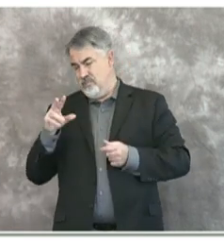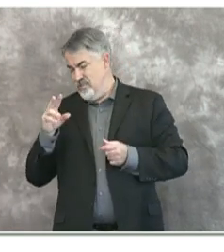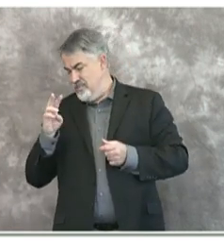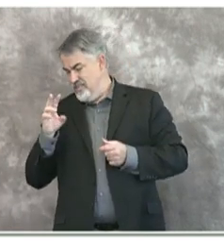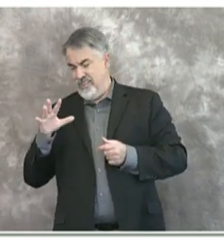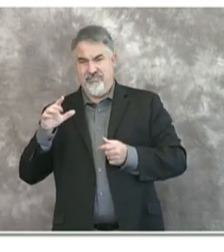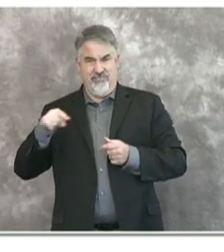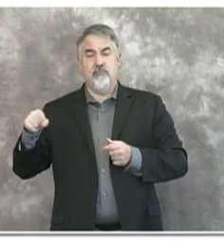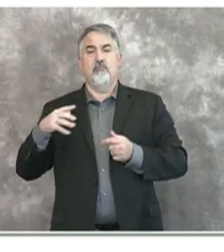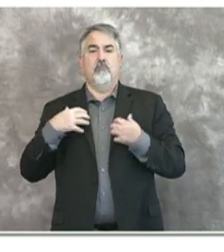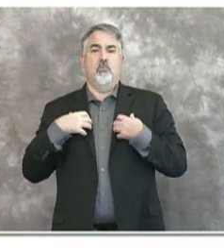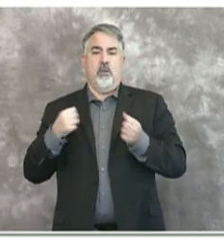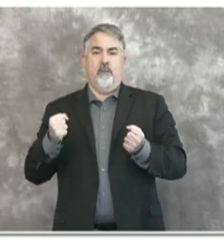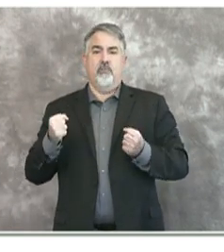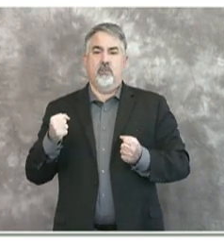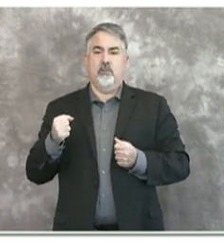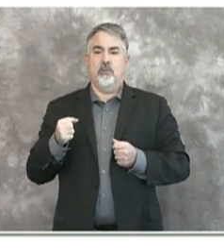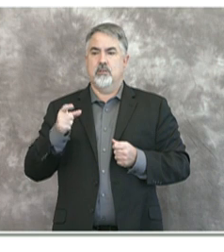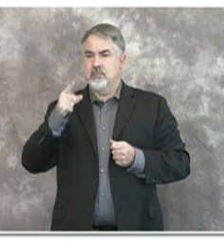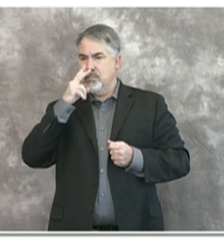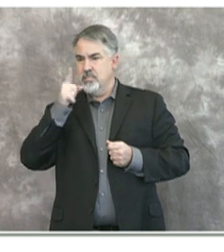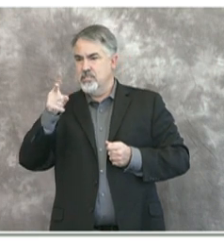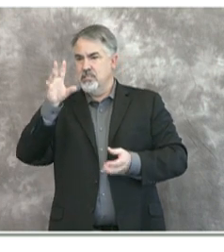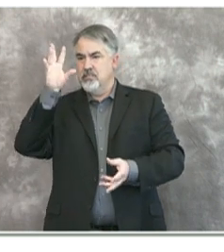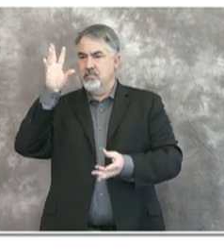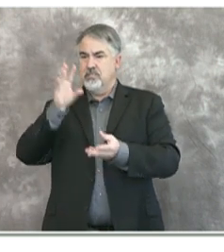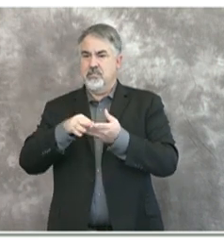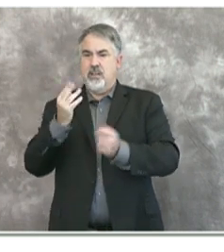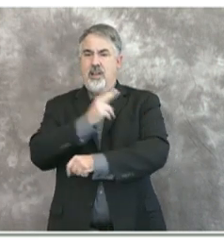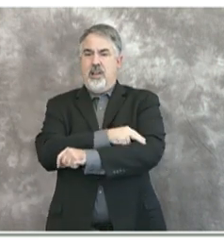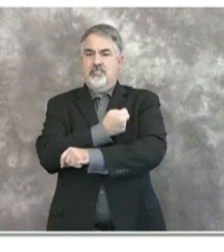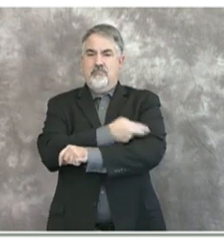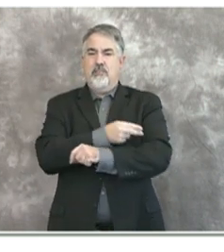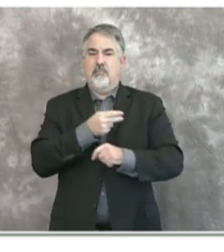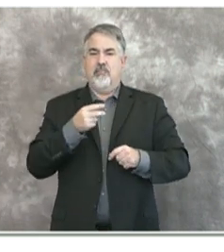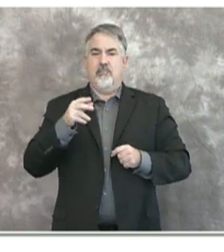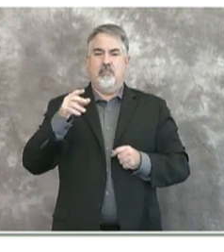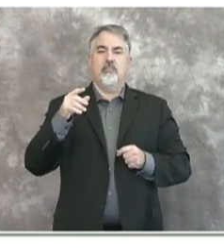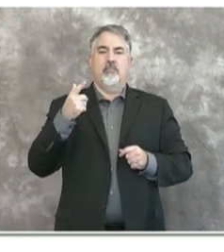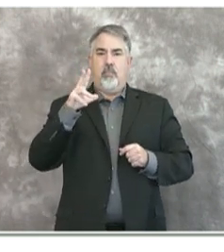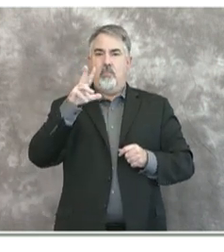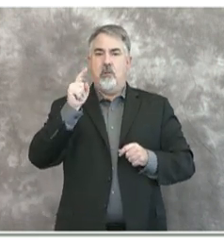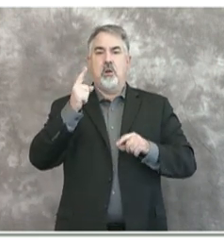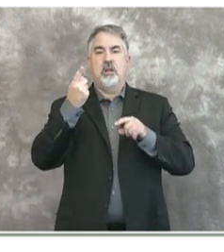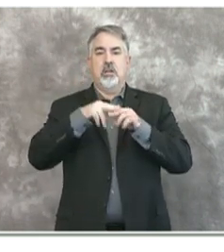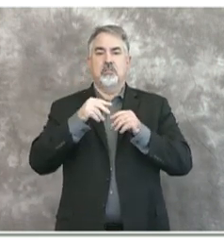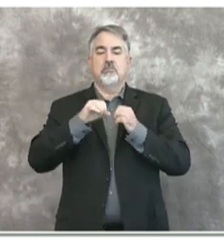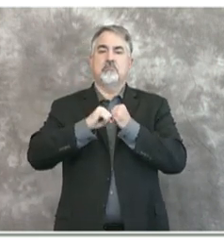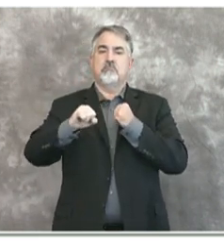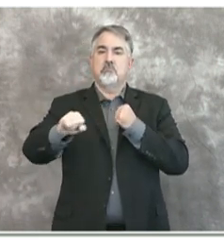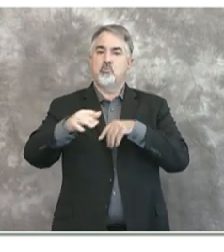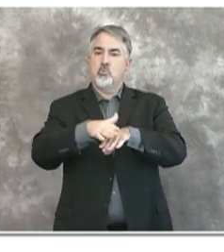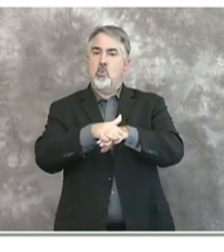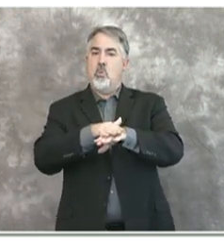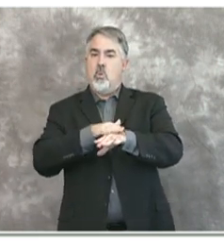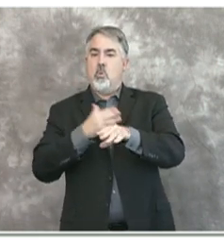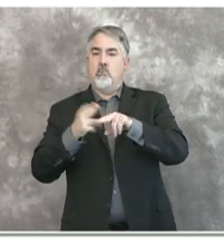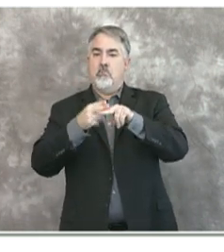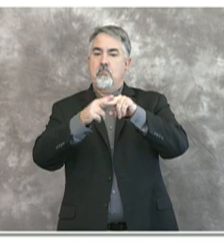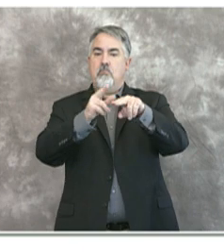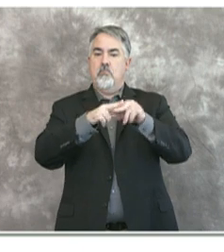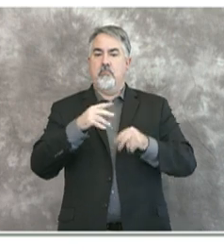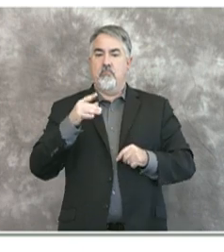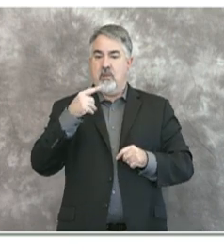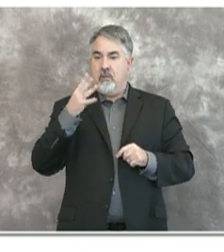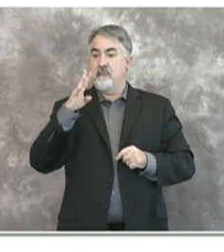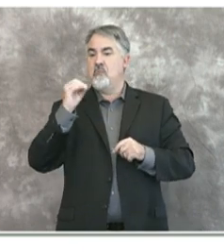2,657. There you see cumulative hospitalizations with doubling rate at 31 days, cumulative ICUs, doubling rate every 40 days, and then